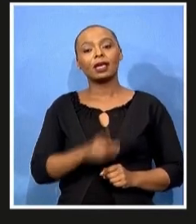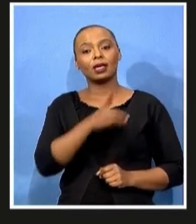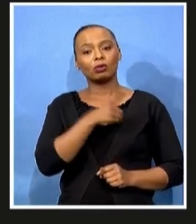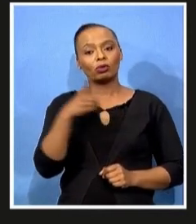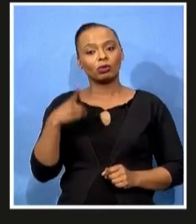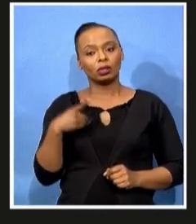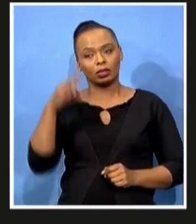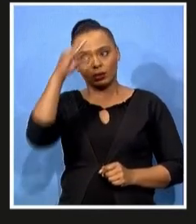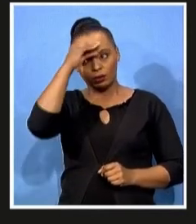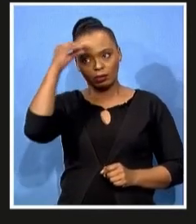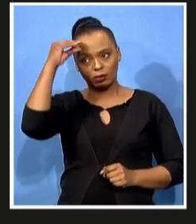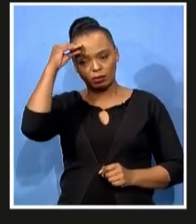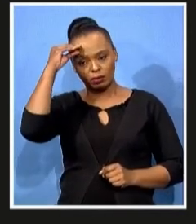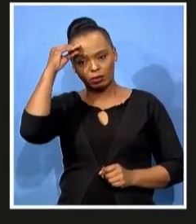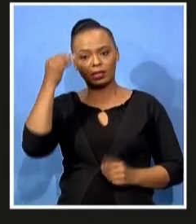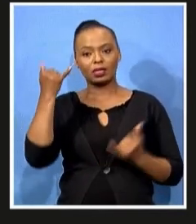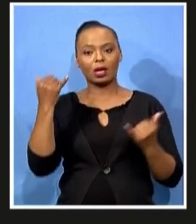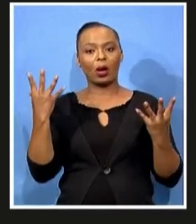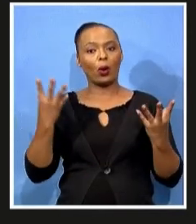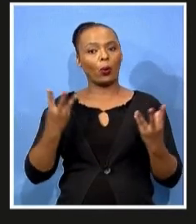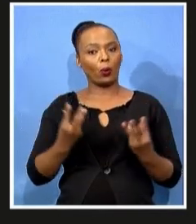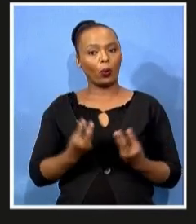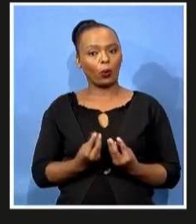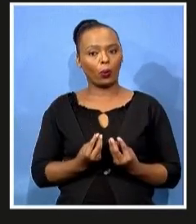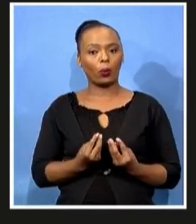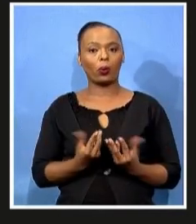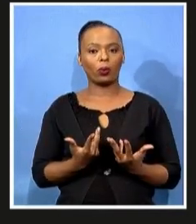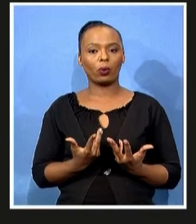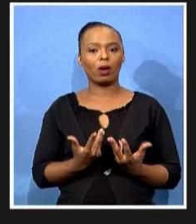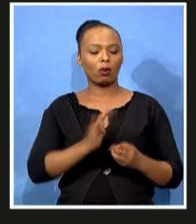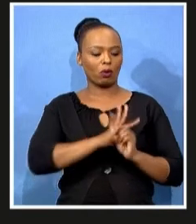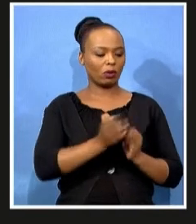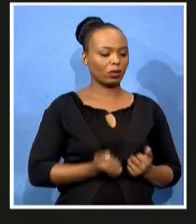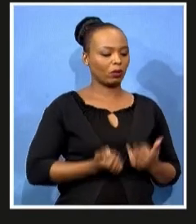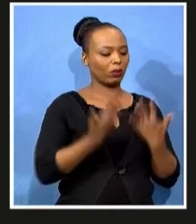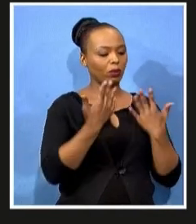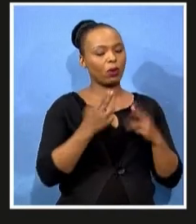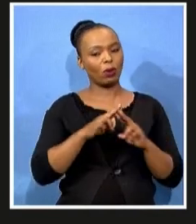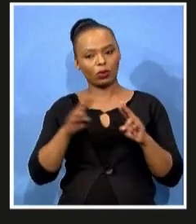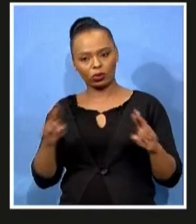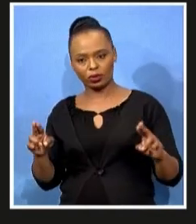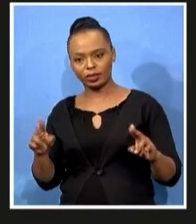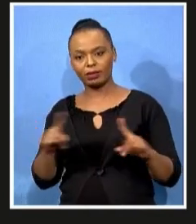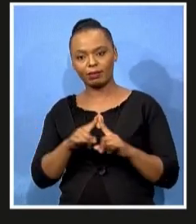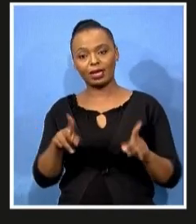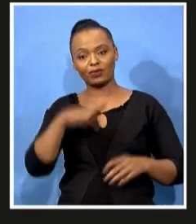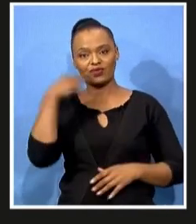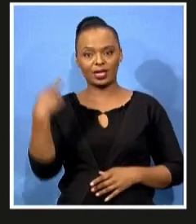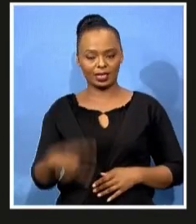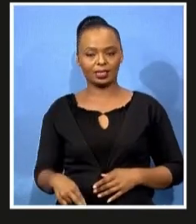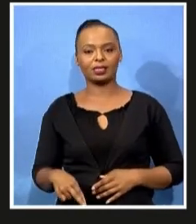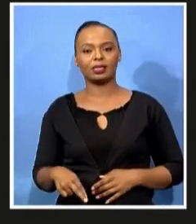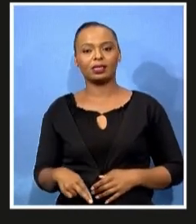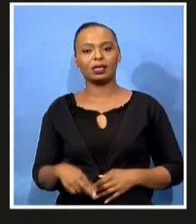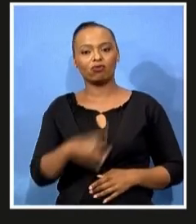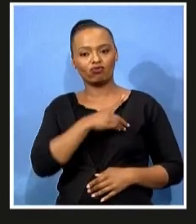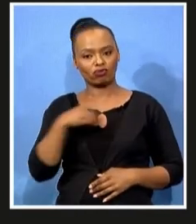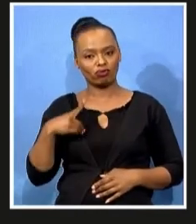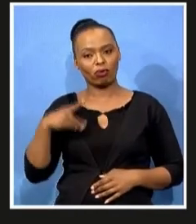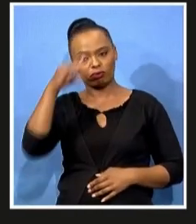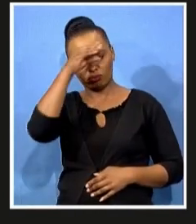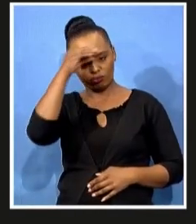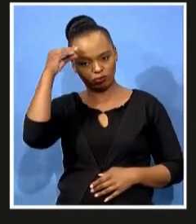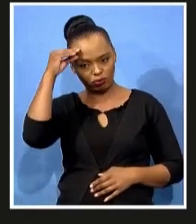COVID virus or not. But reality is that right now our hospitals and our health facilities are